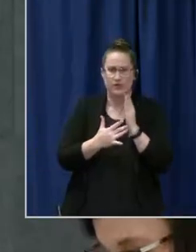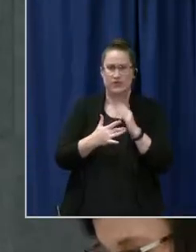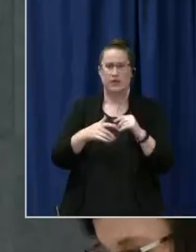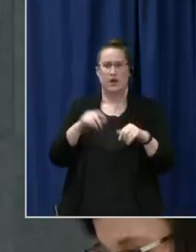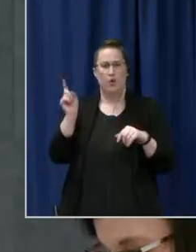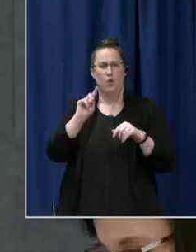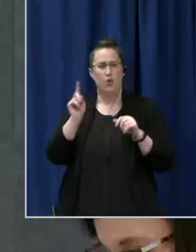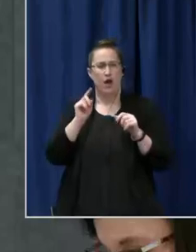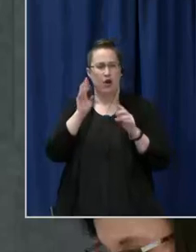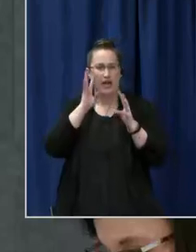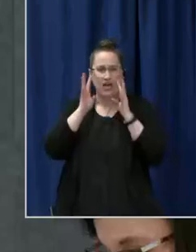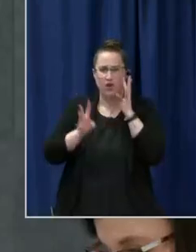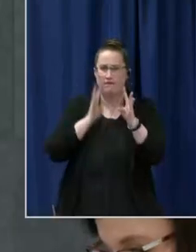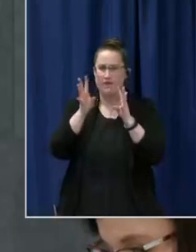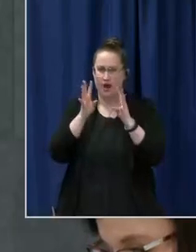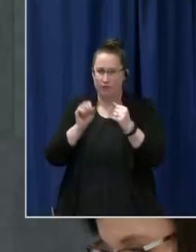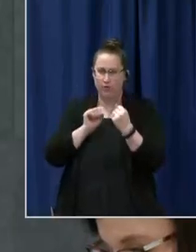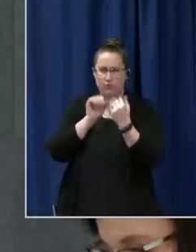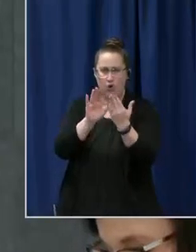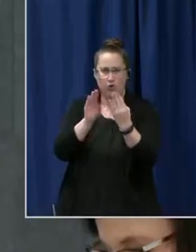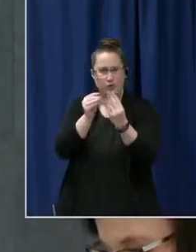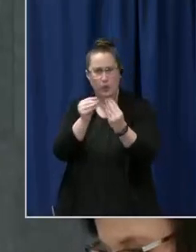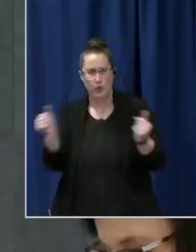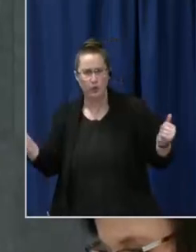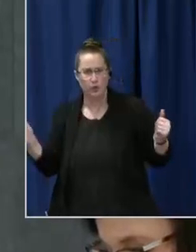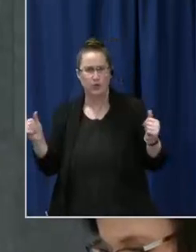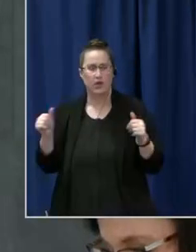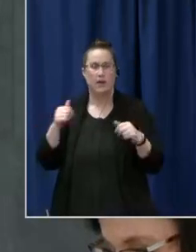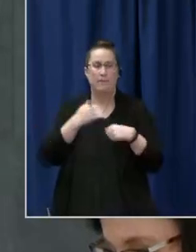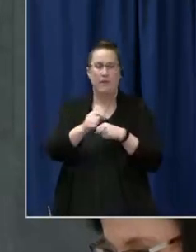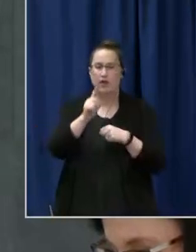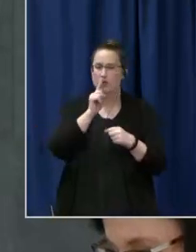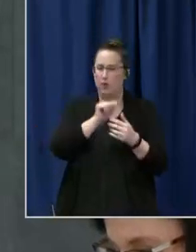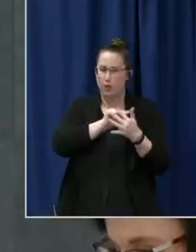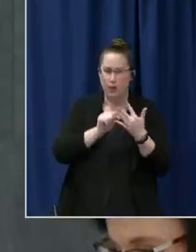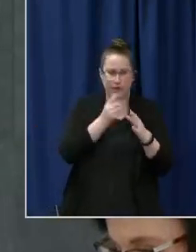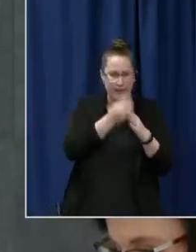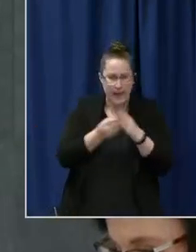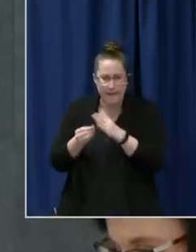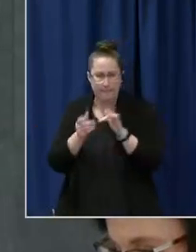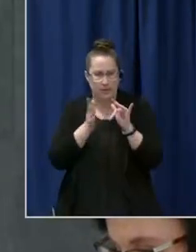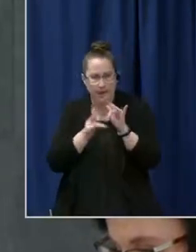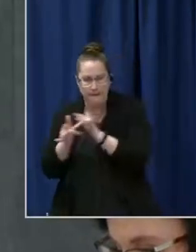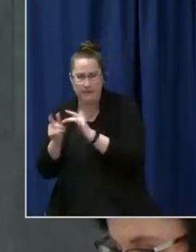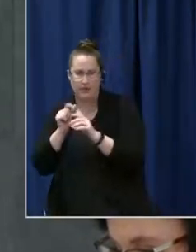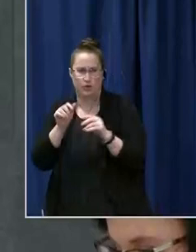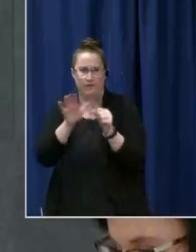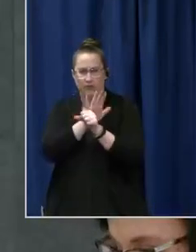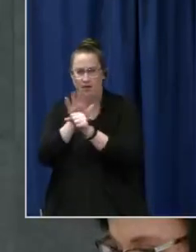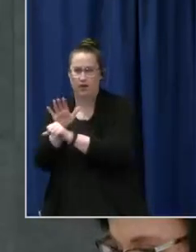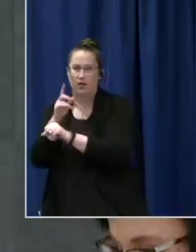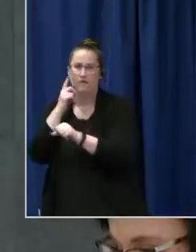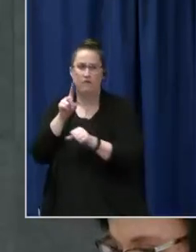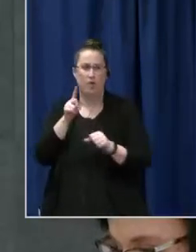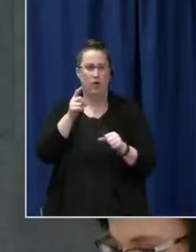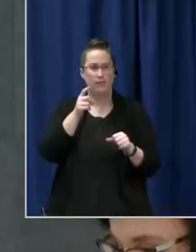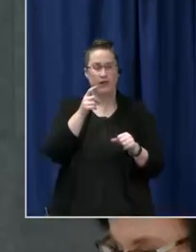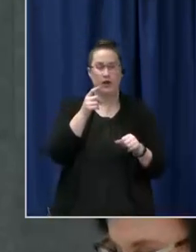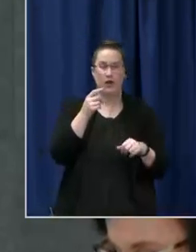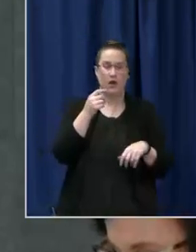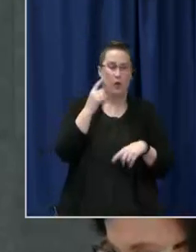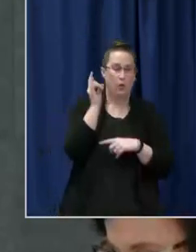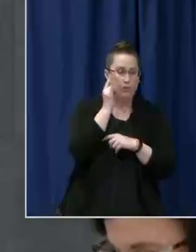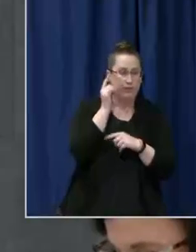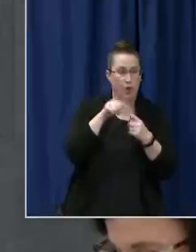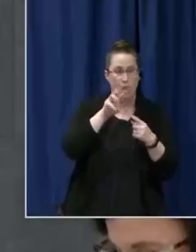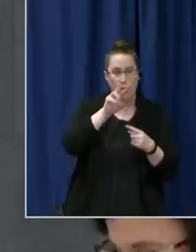be an innovative solution, but we need to make sure that those gaps are filled for the cell or Wi-Fi or VoIP or